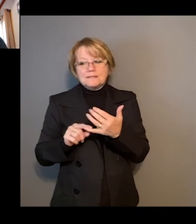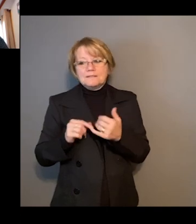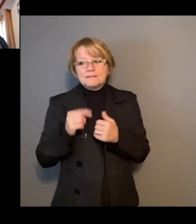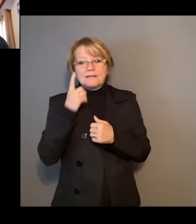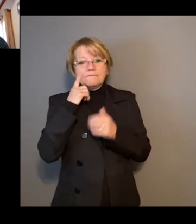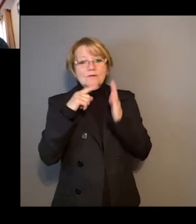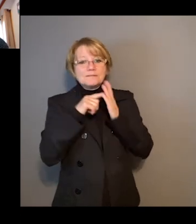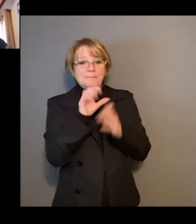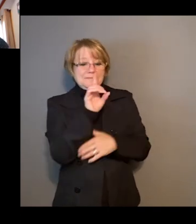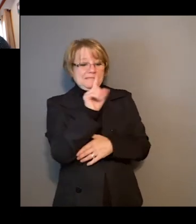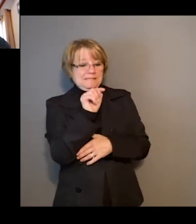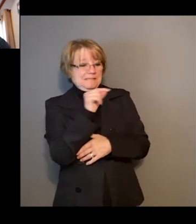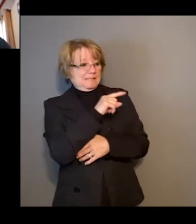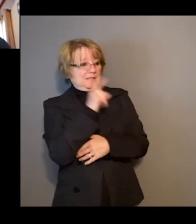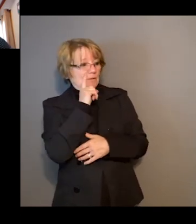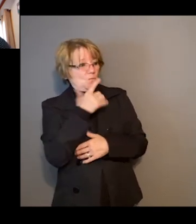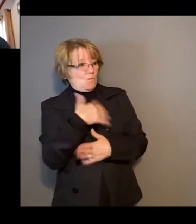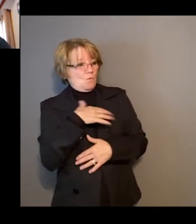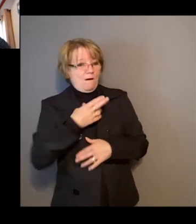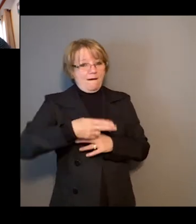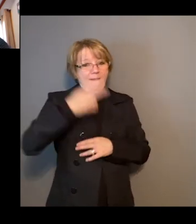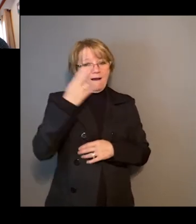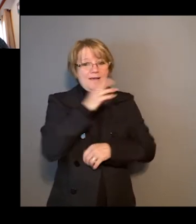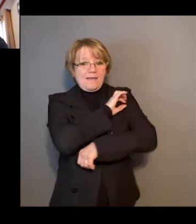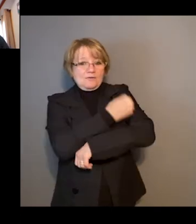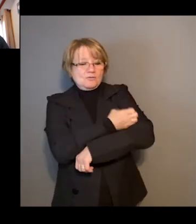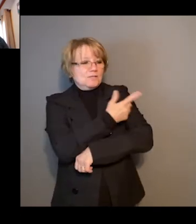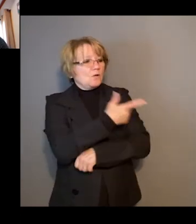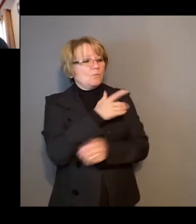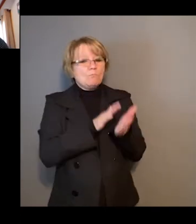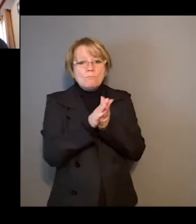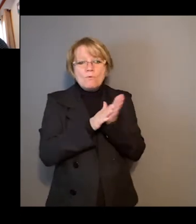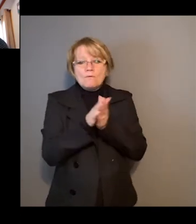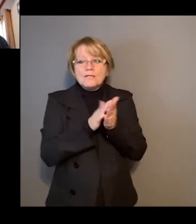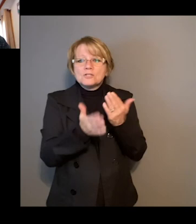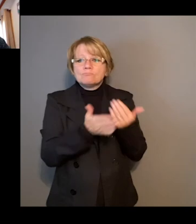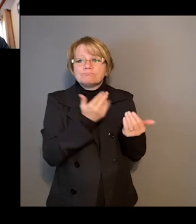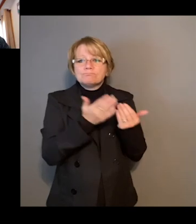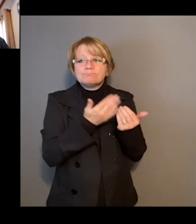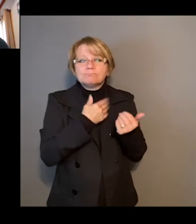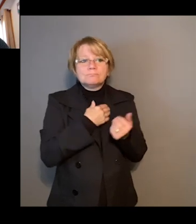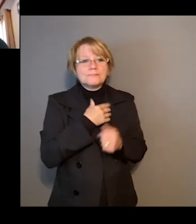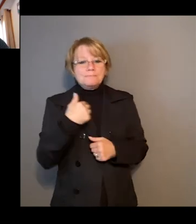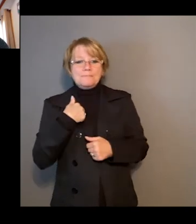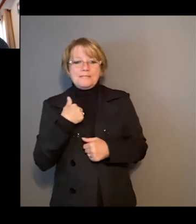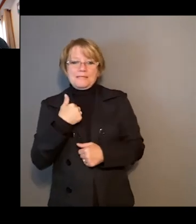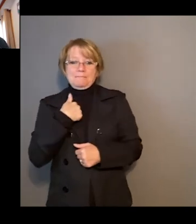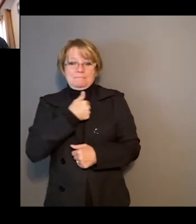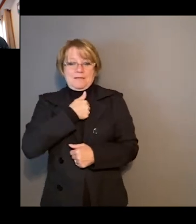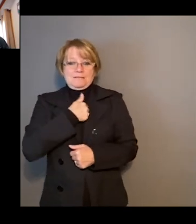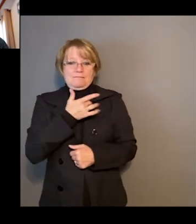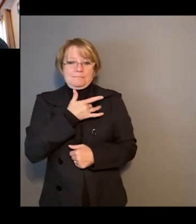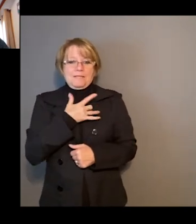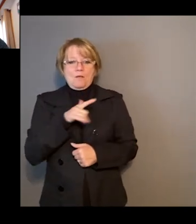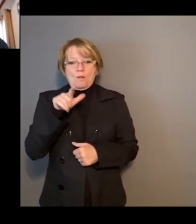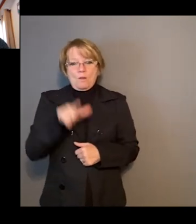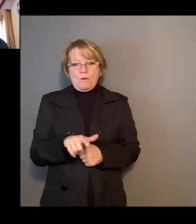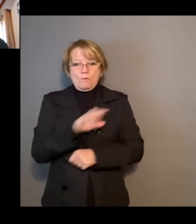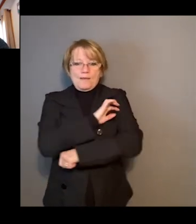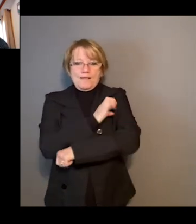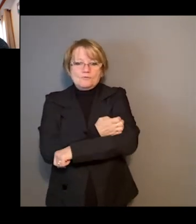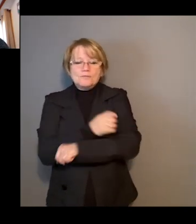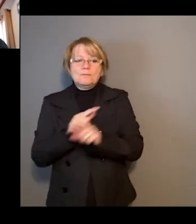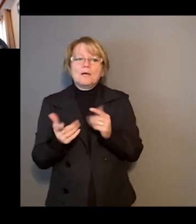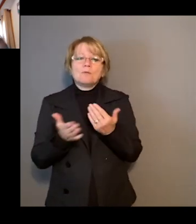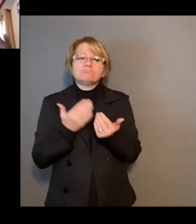So motivation might be easy for him. Whereas I'm a low energy guy, but relationships come easy to me. I love just talking to these